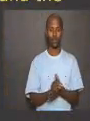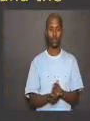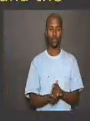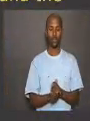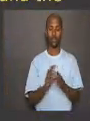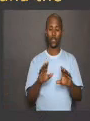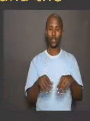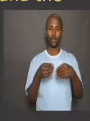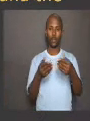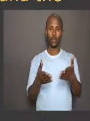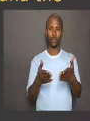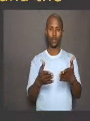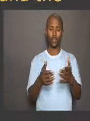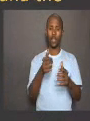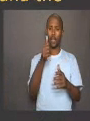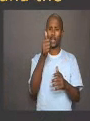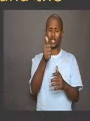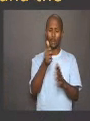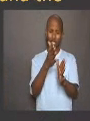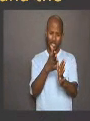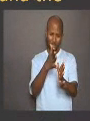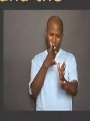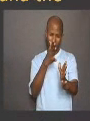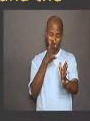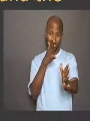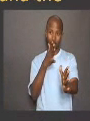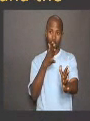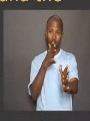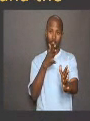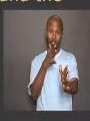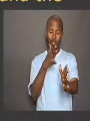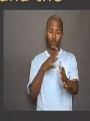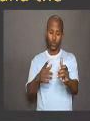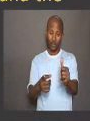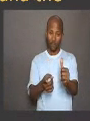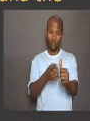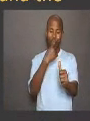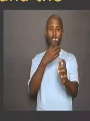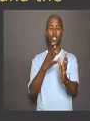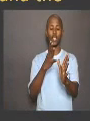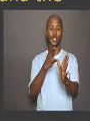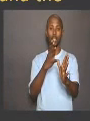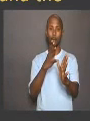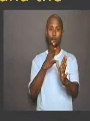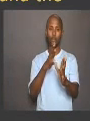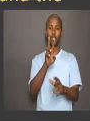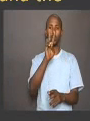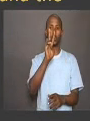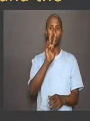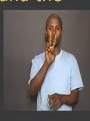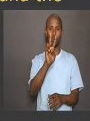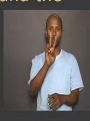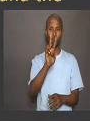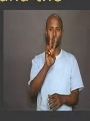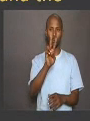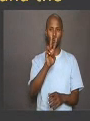Given an arithmetic sequence with the first term of 2 and